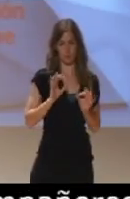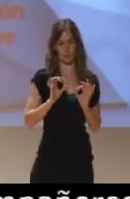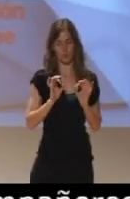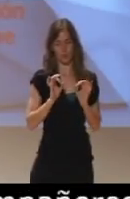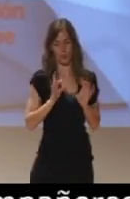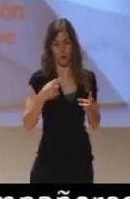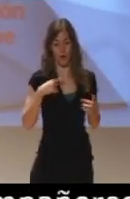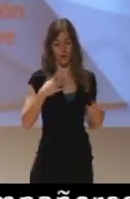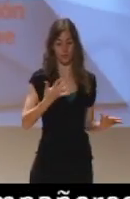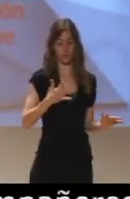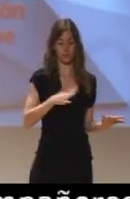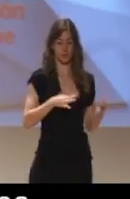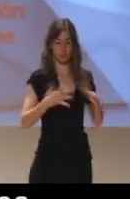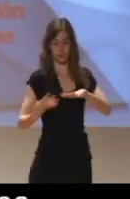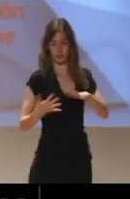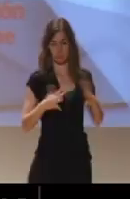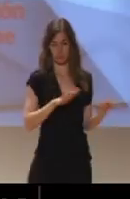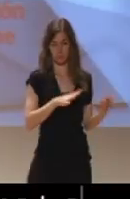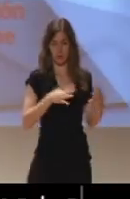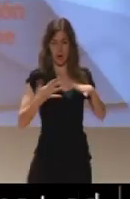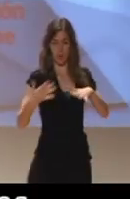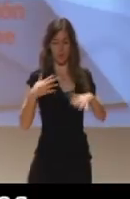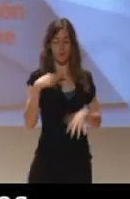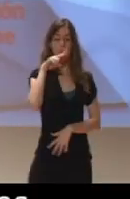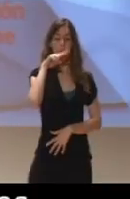see what is being said